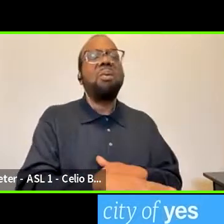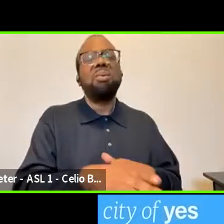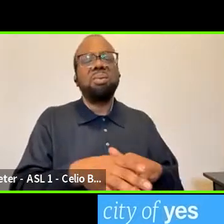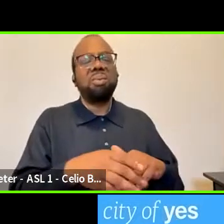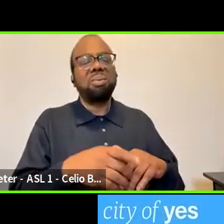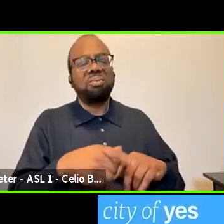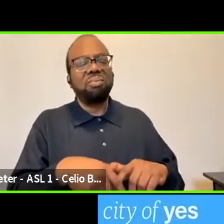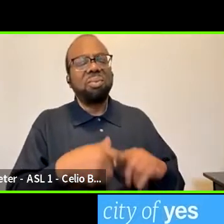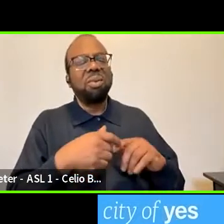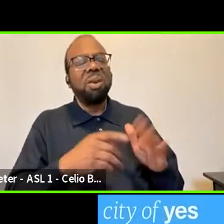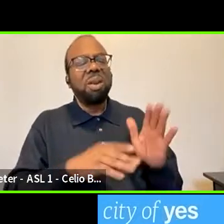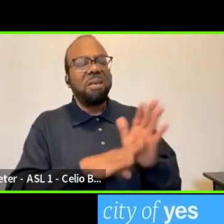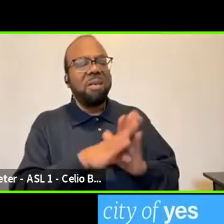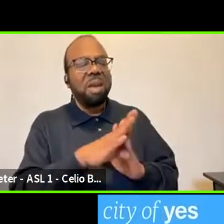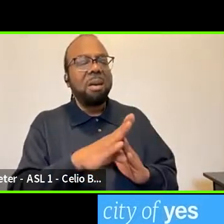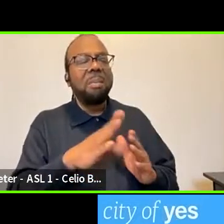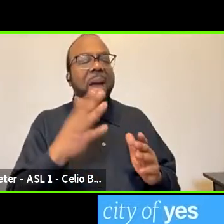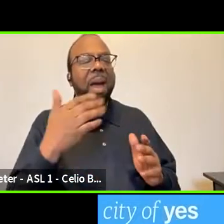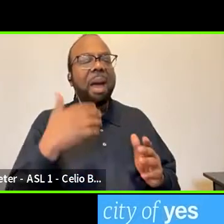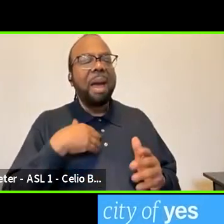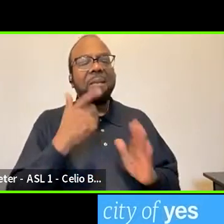or incurring legal expenses?